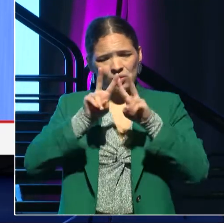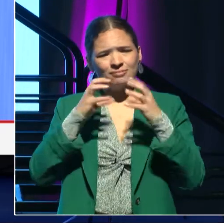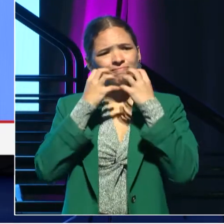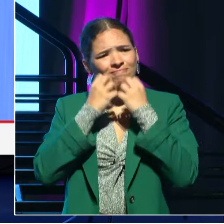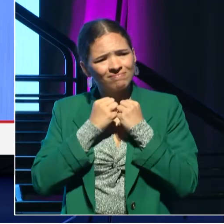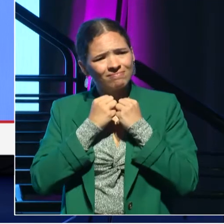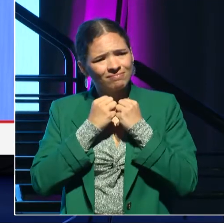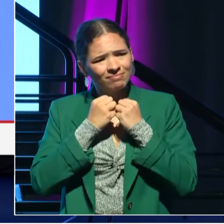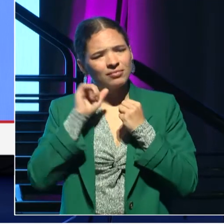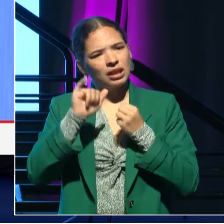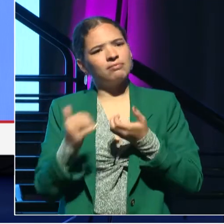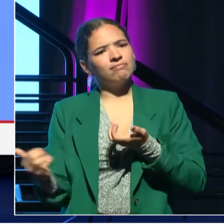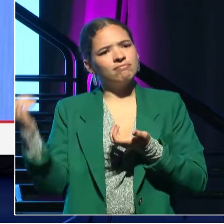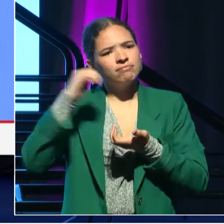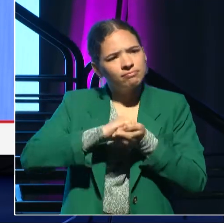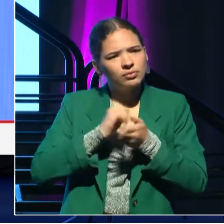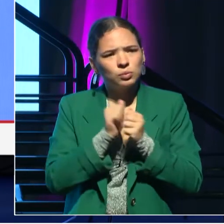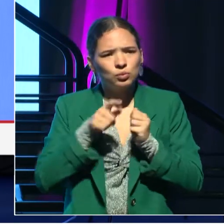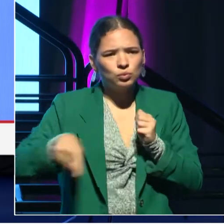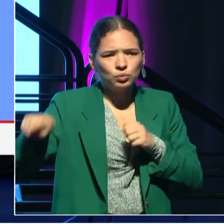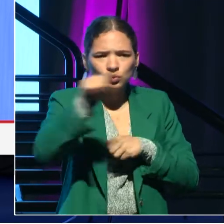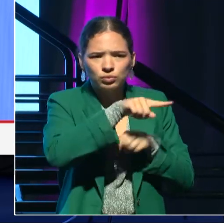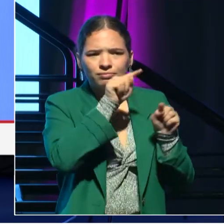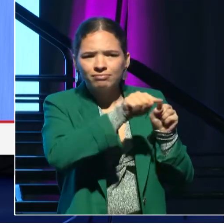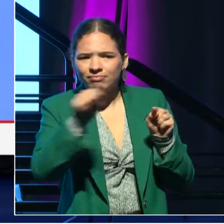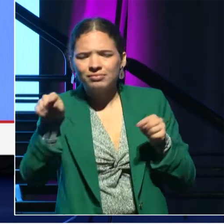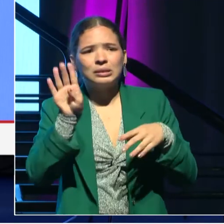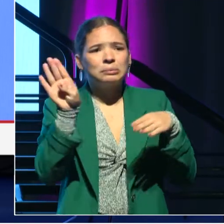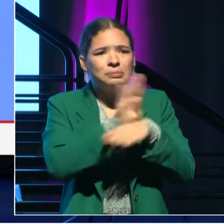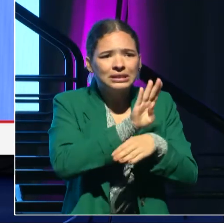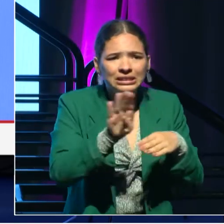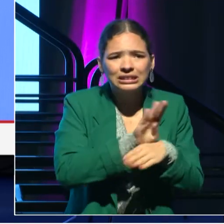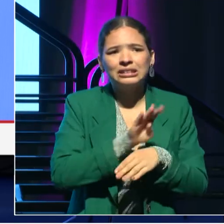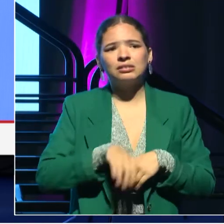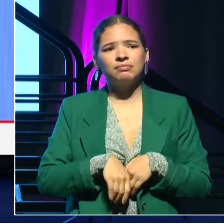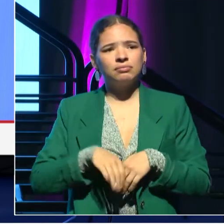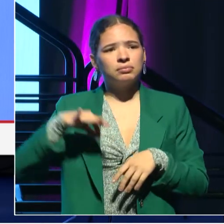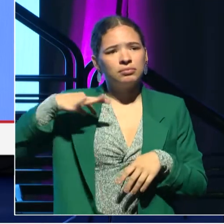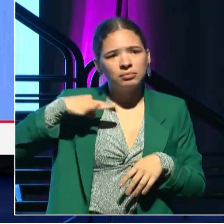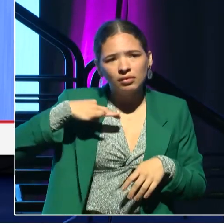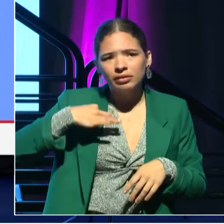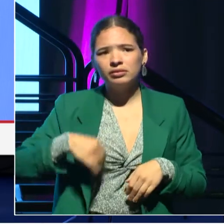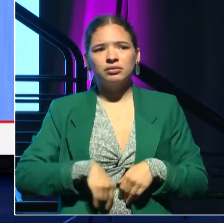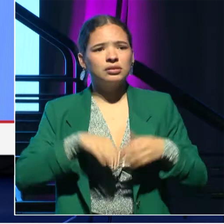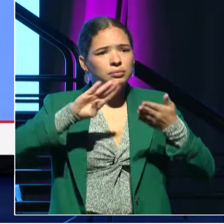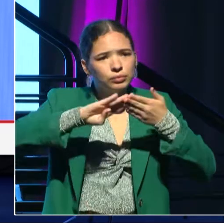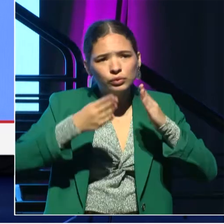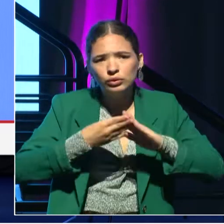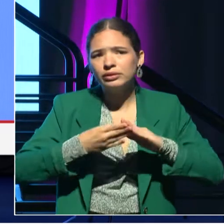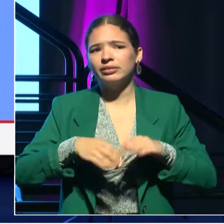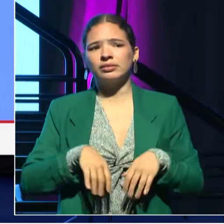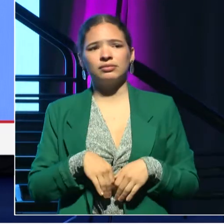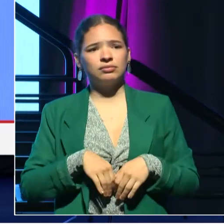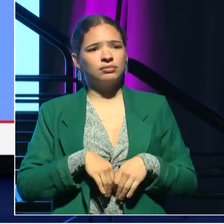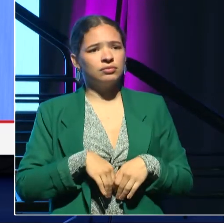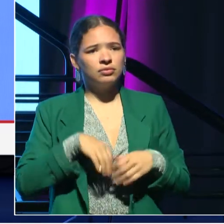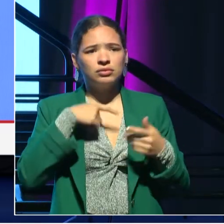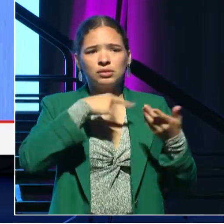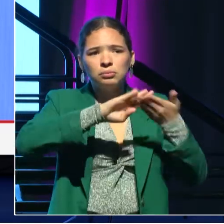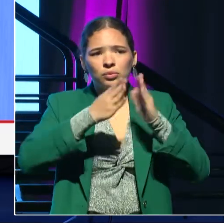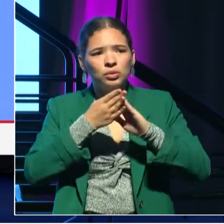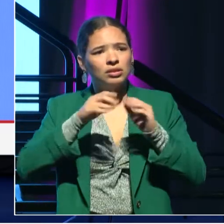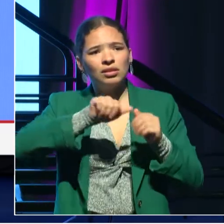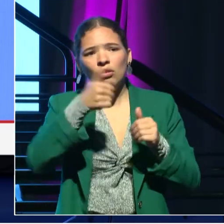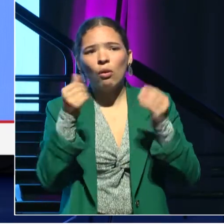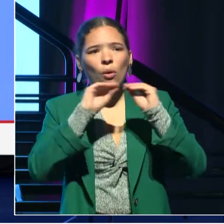all sectors, including the business and philanthropic community and our community-based organizations, who are inspired